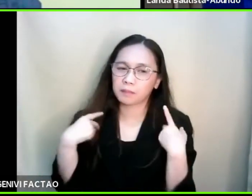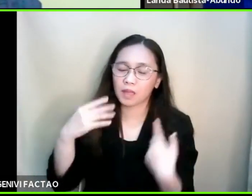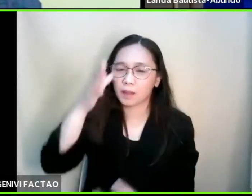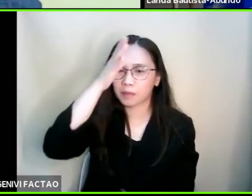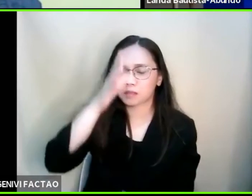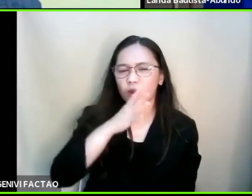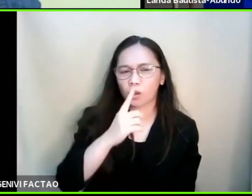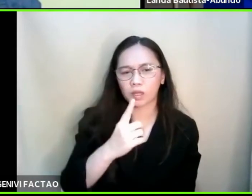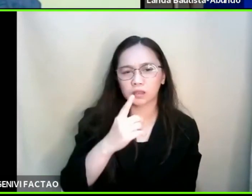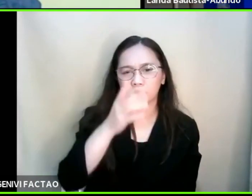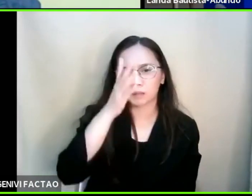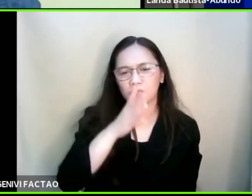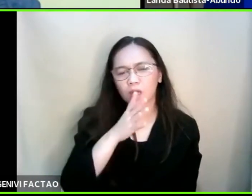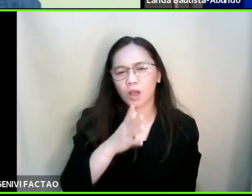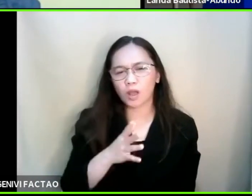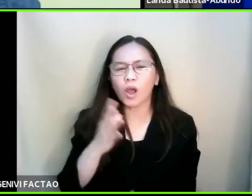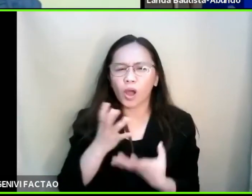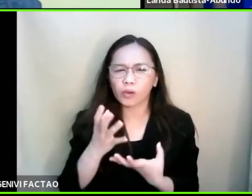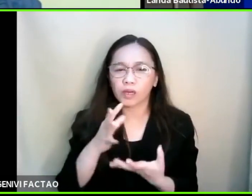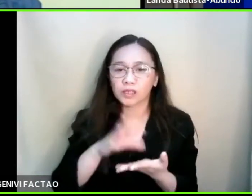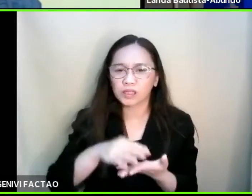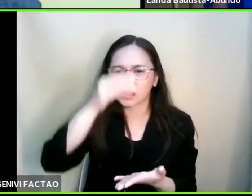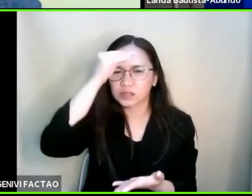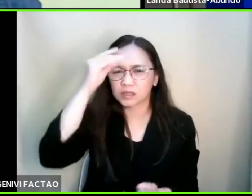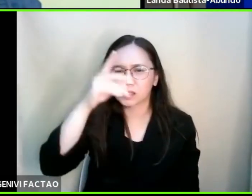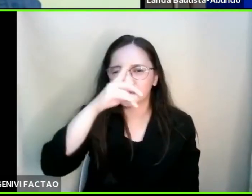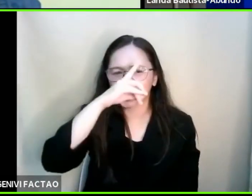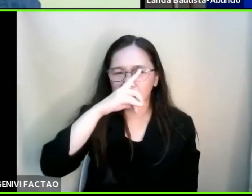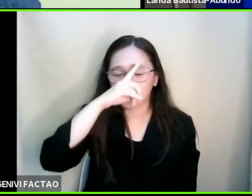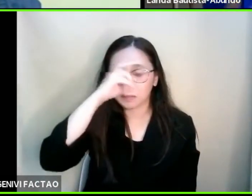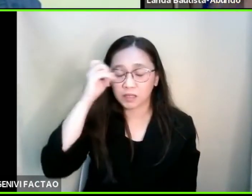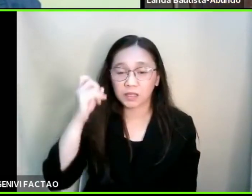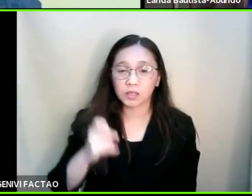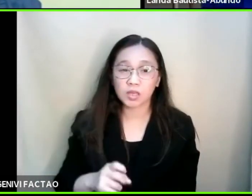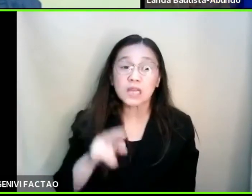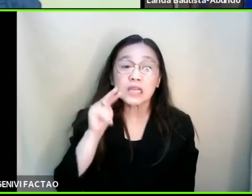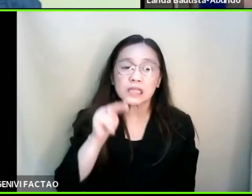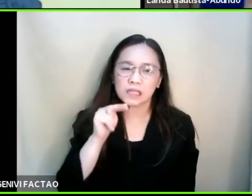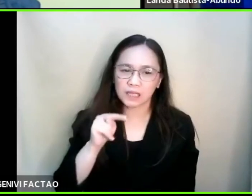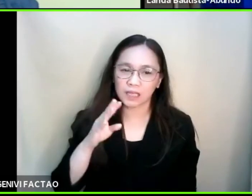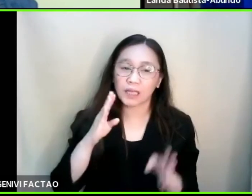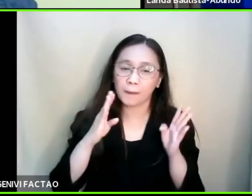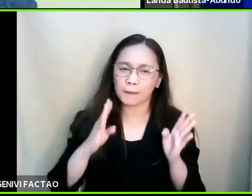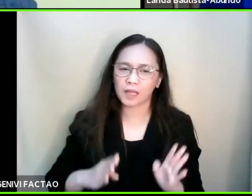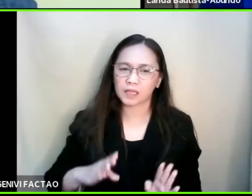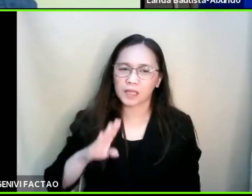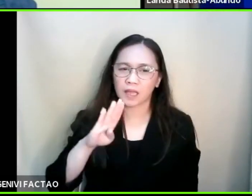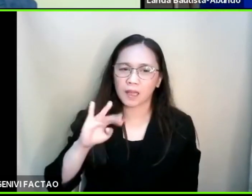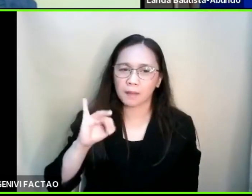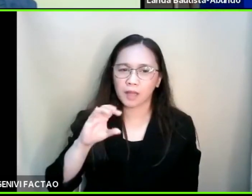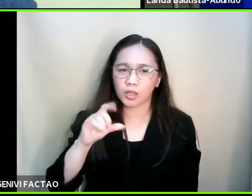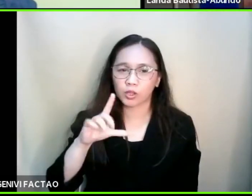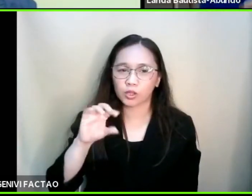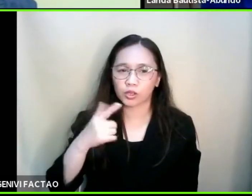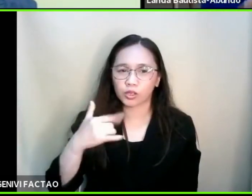parent who said, but I want him to learn it because it's a need, it's a biological need. So again, like I